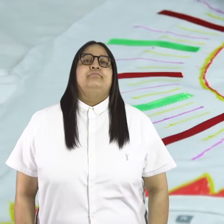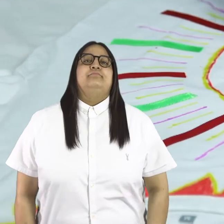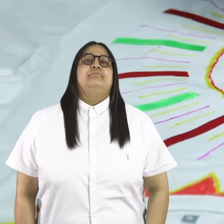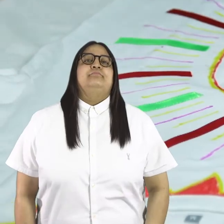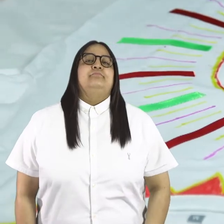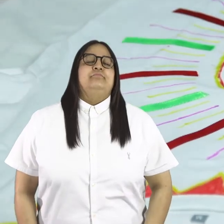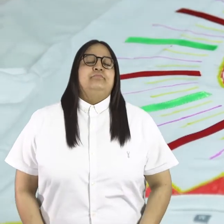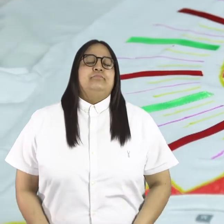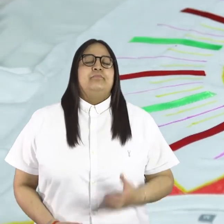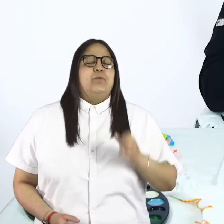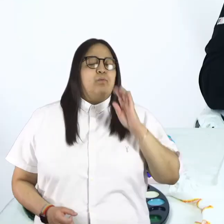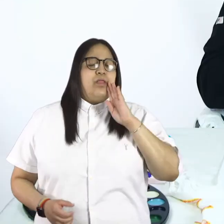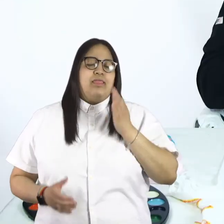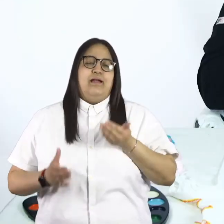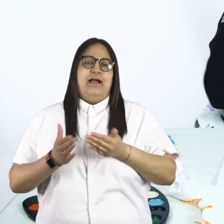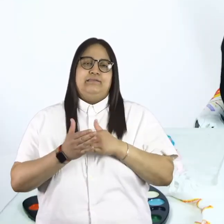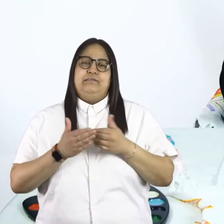shapes in there.